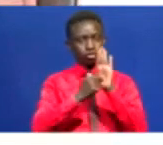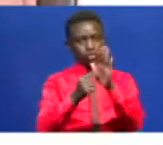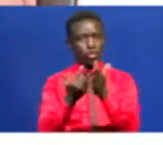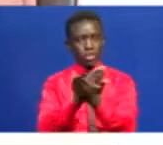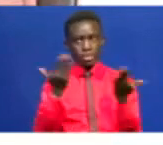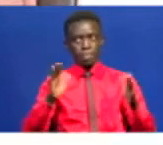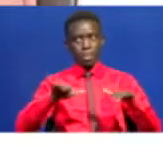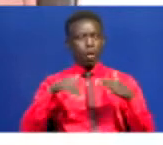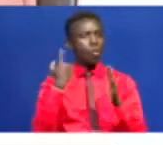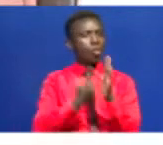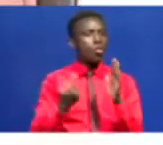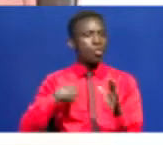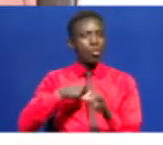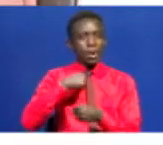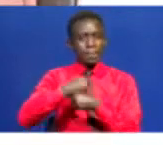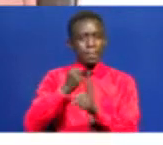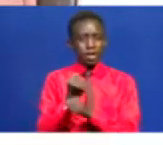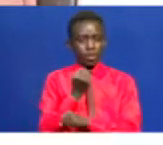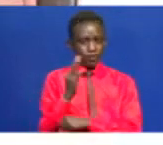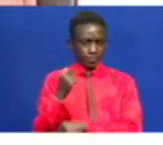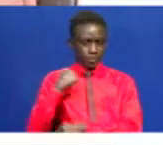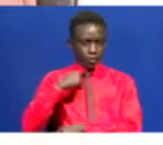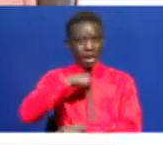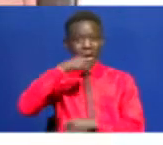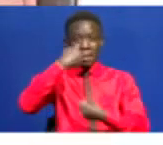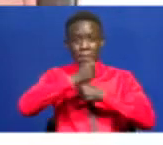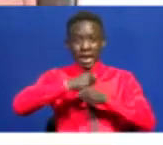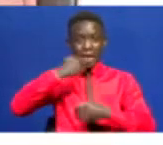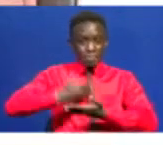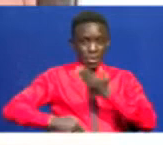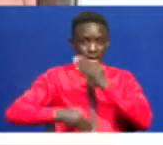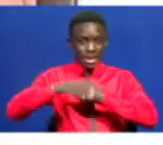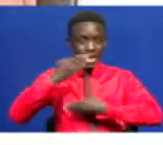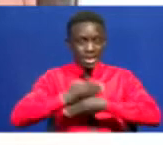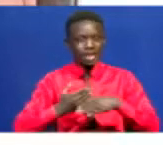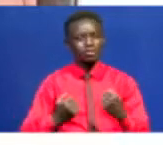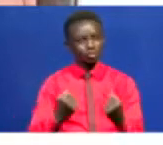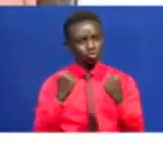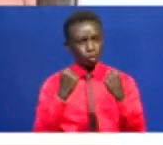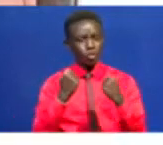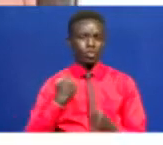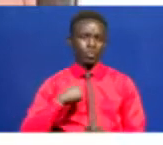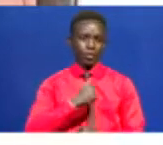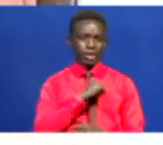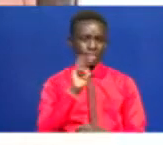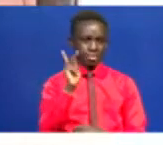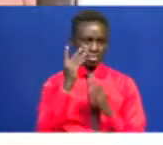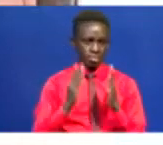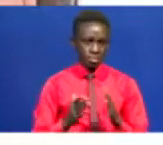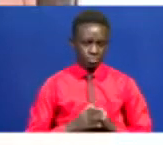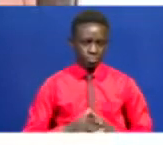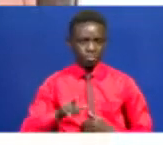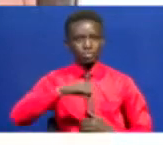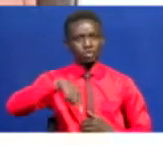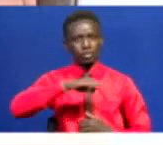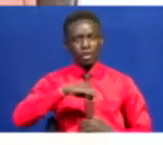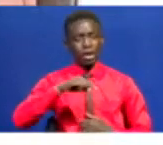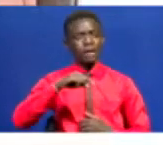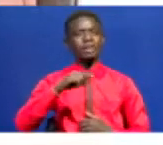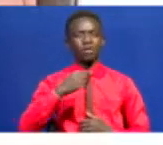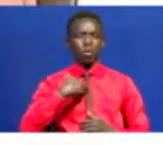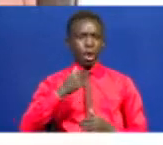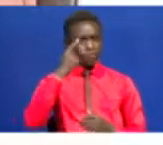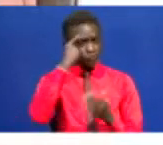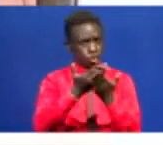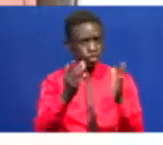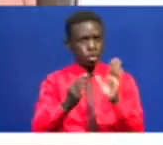of. And we are not made of light stuff. We are made of tough stuff. And for you to be able to